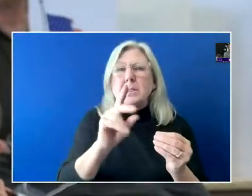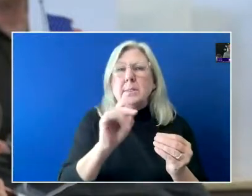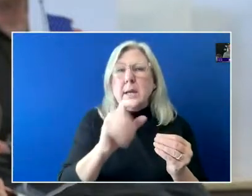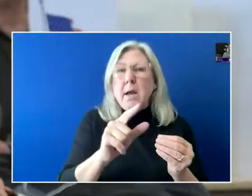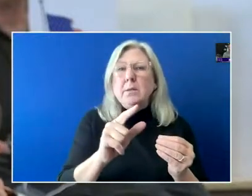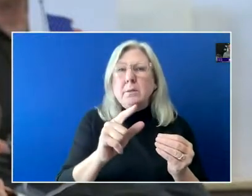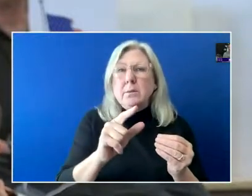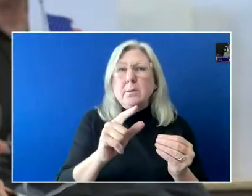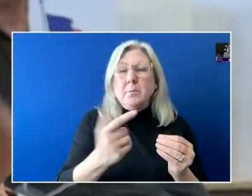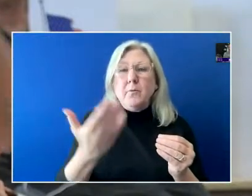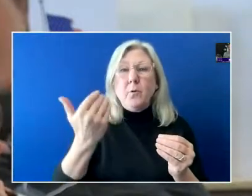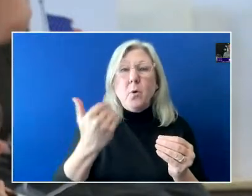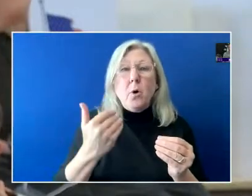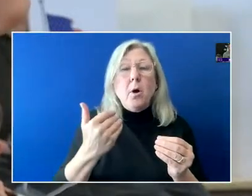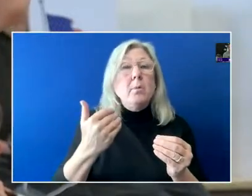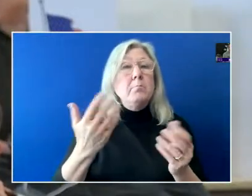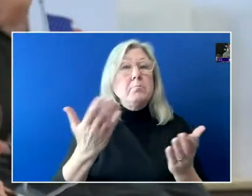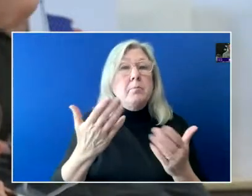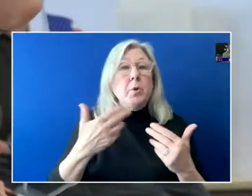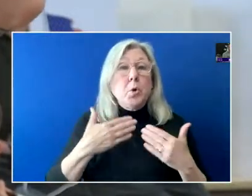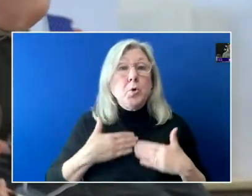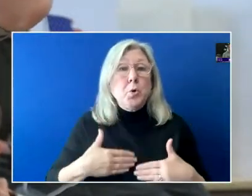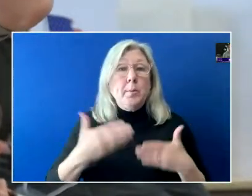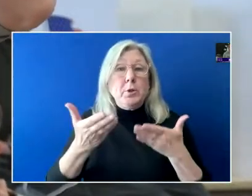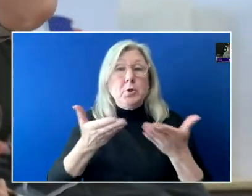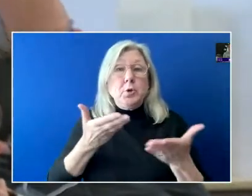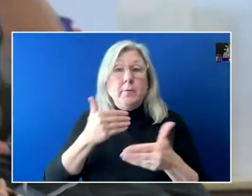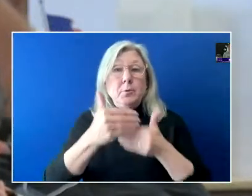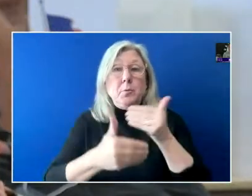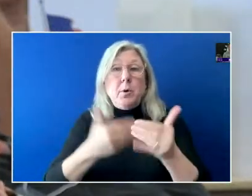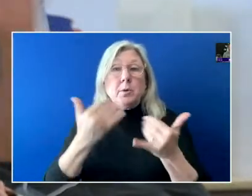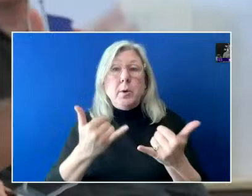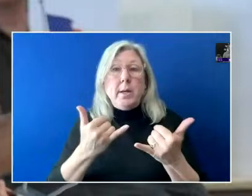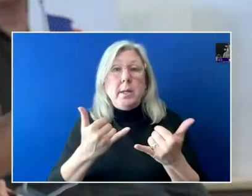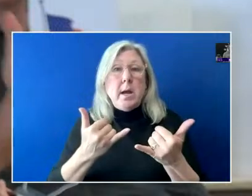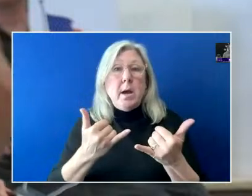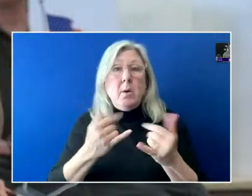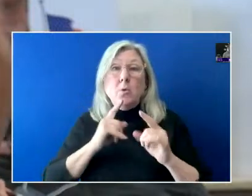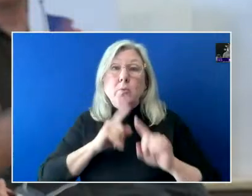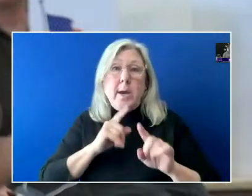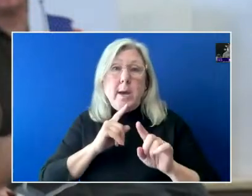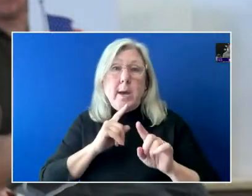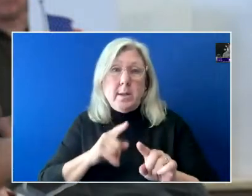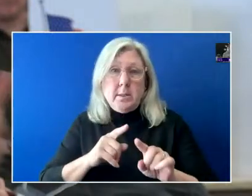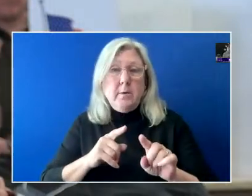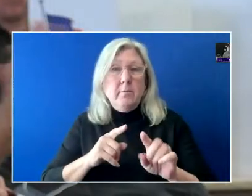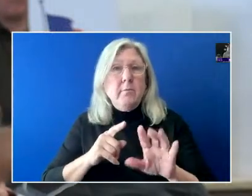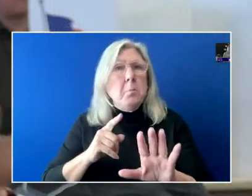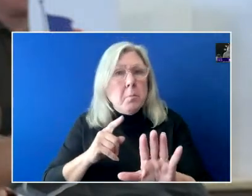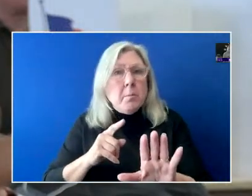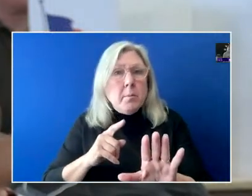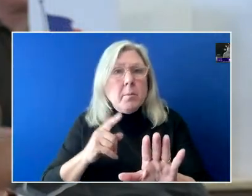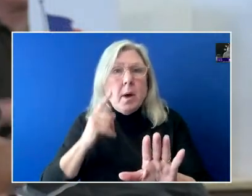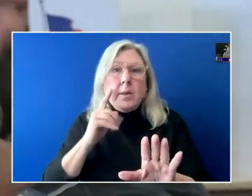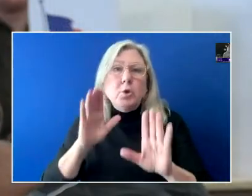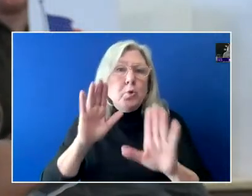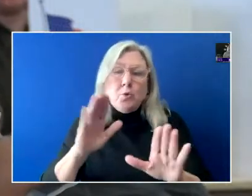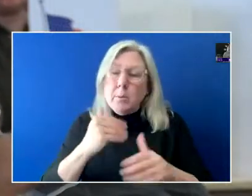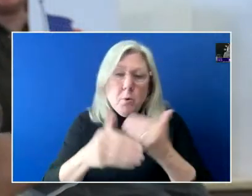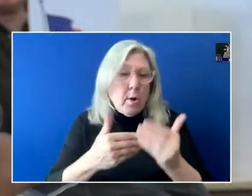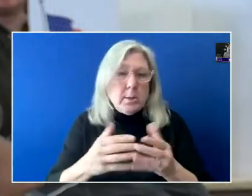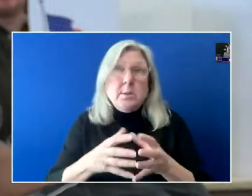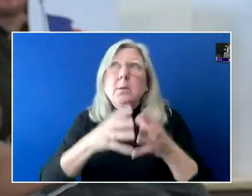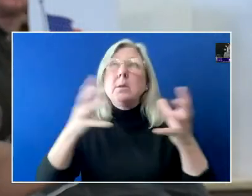the Human Services process right now is pretty reactive although I think it's a great process and it's a ton of work and I'm certainly not